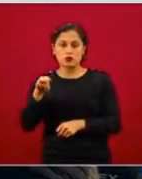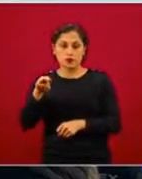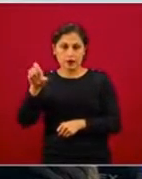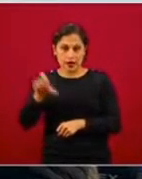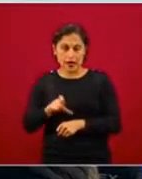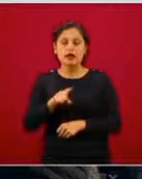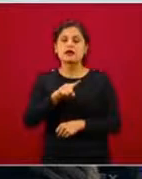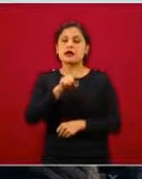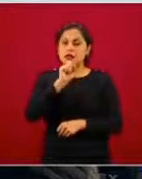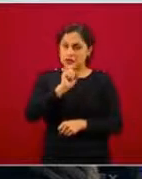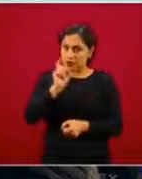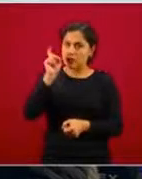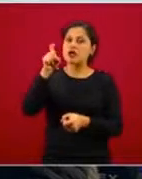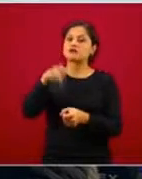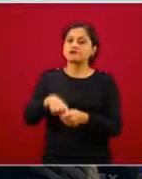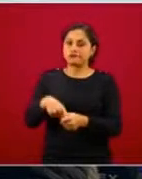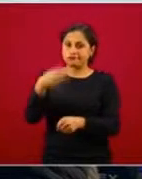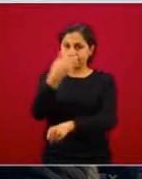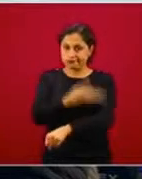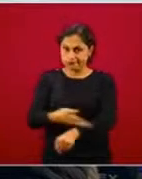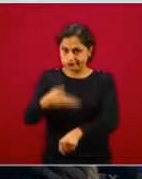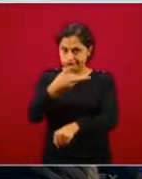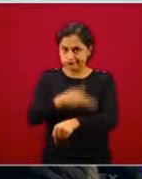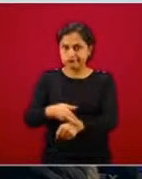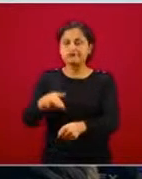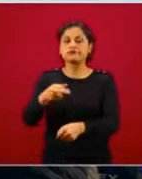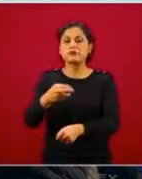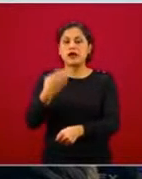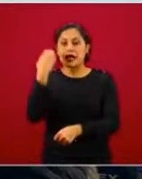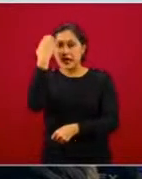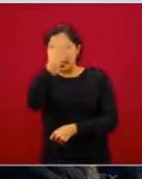to you. You need to self-evaluate.